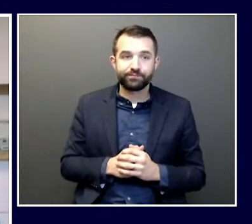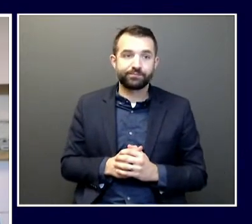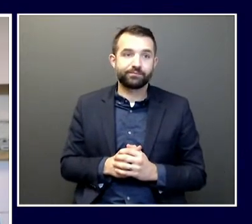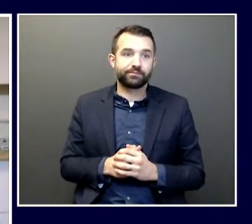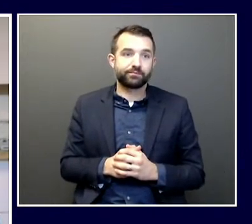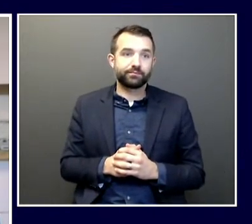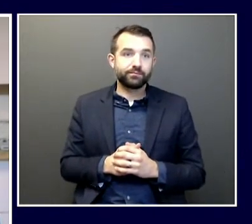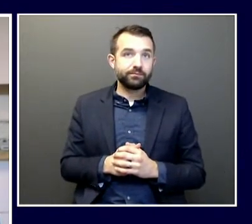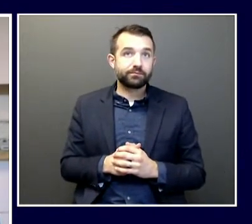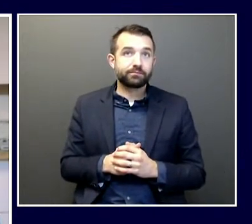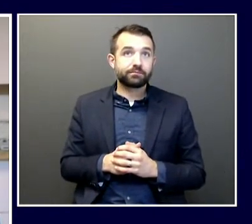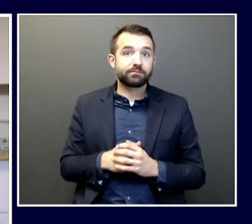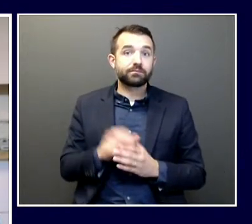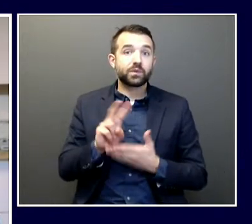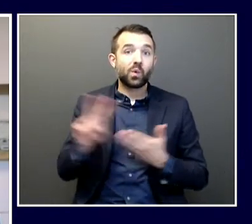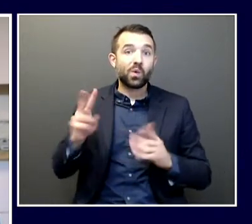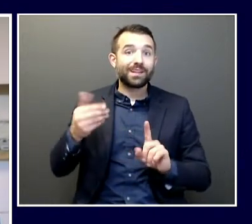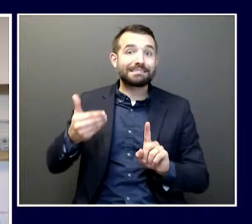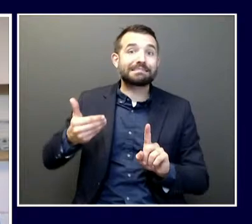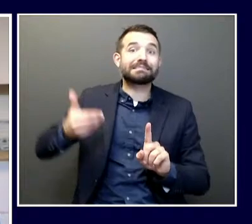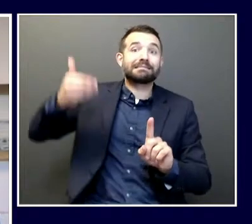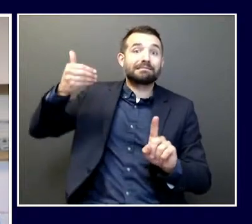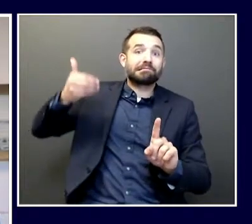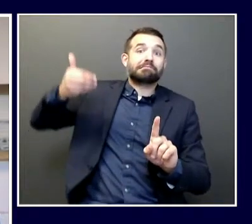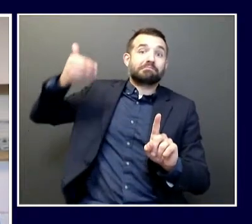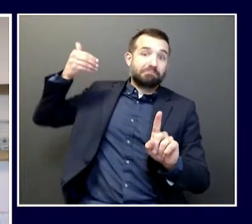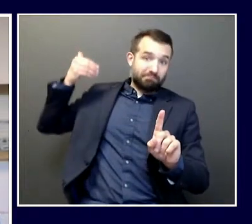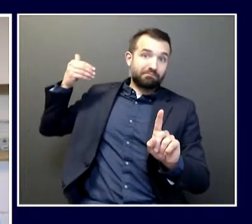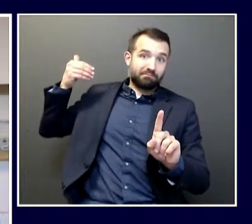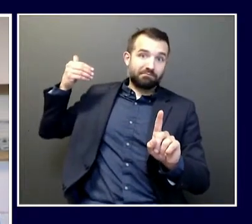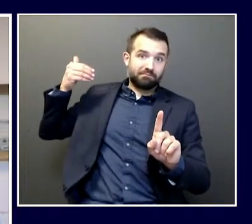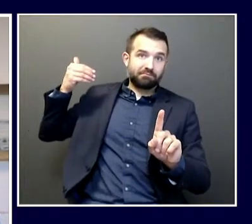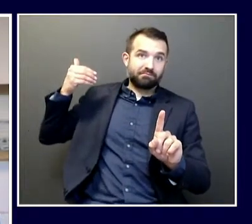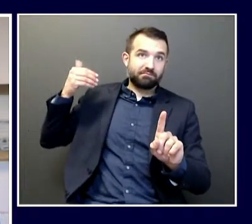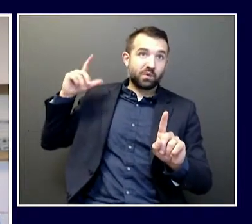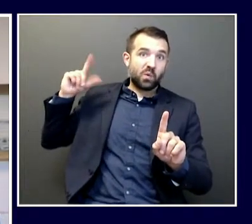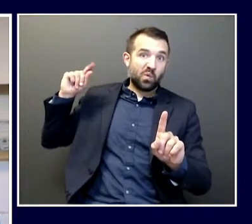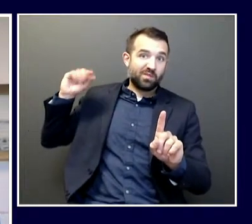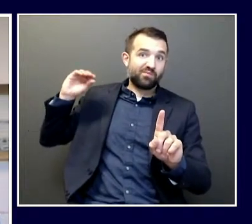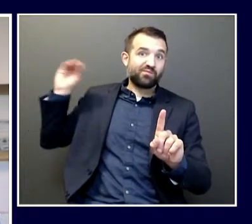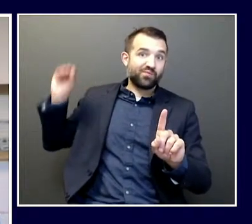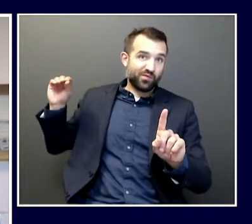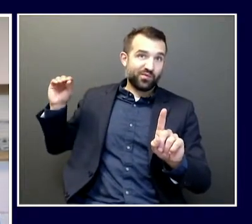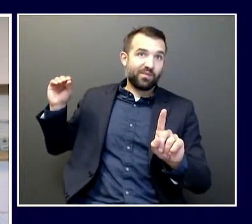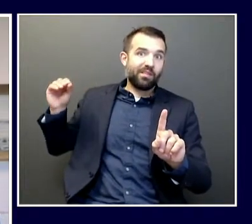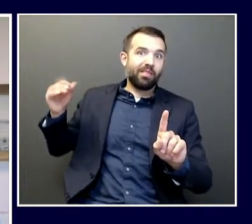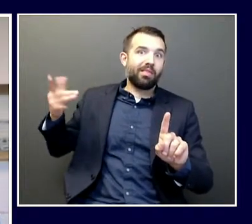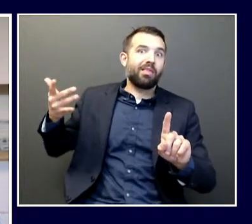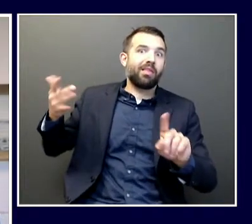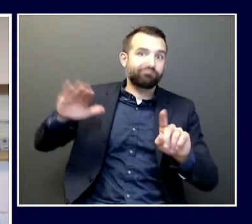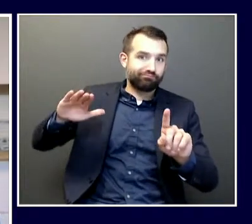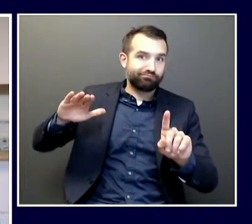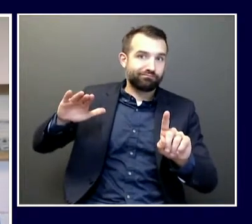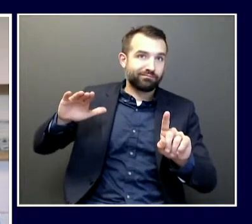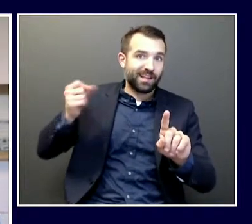to that. So our efforts to expand the availability of testing across the state are starting to bear